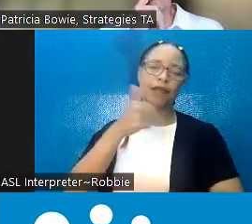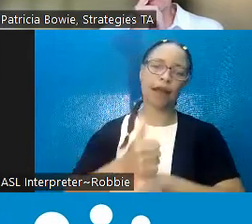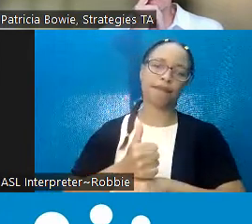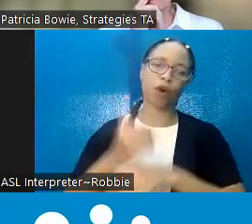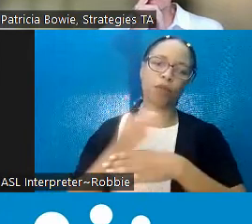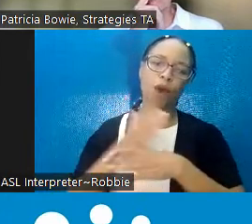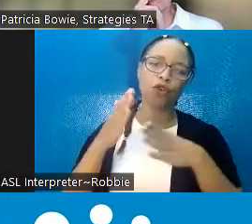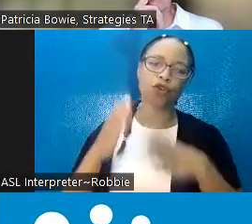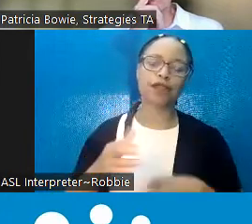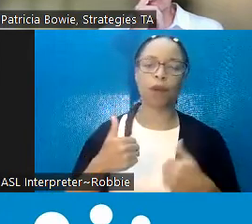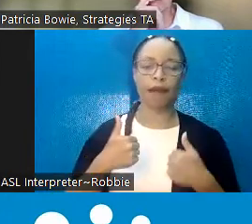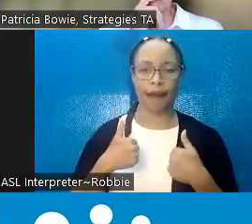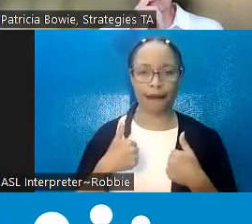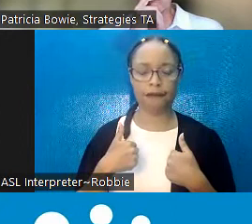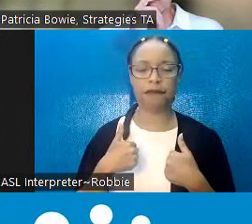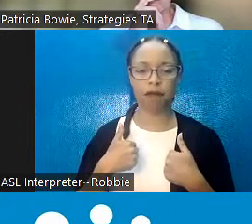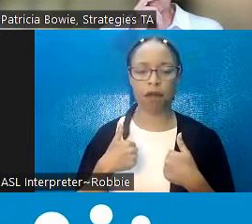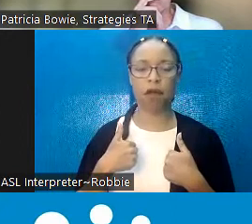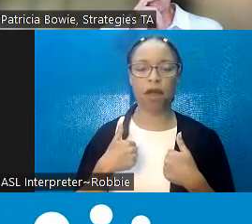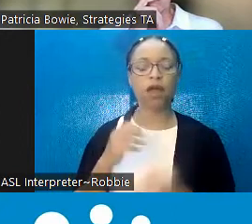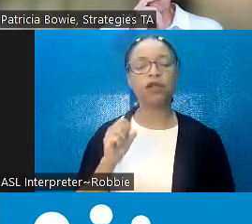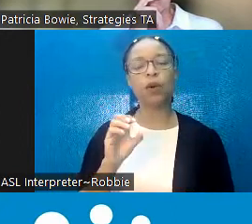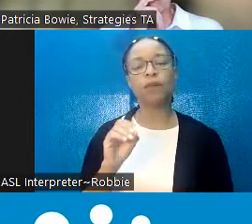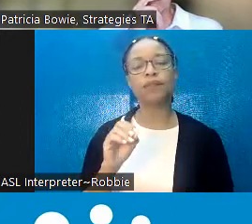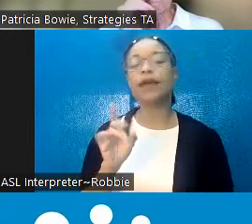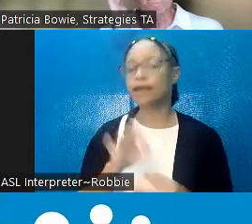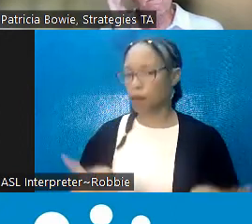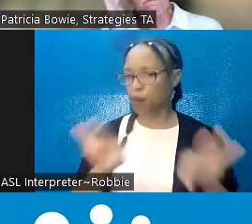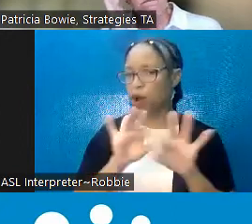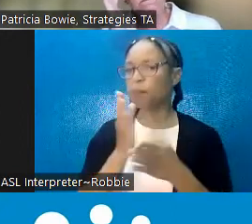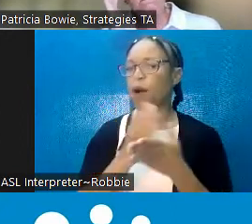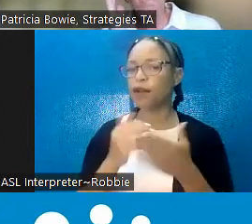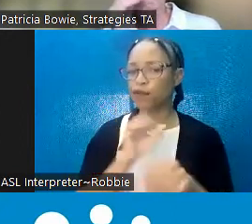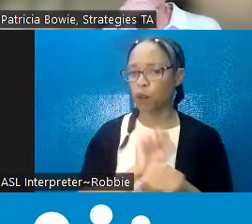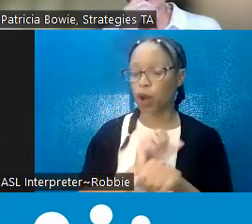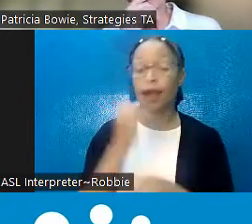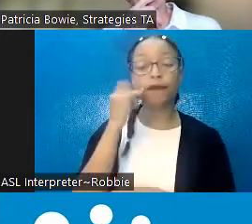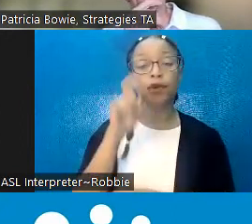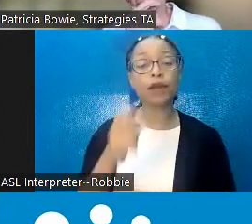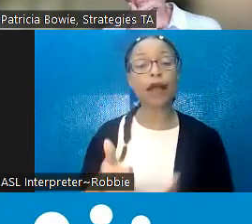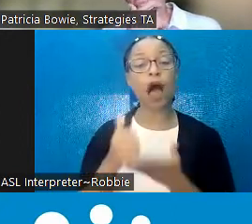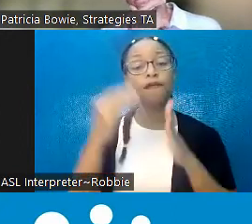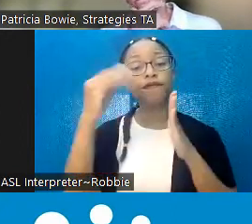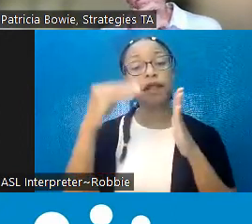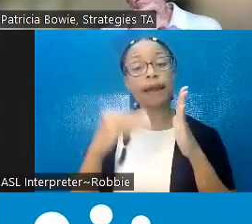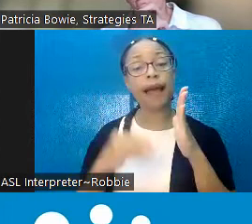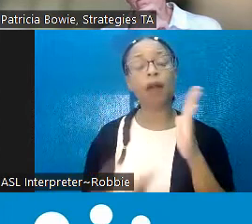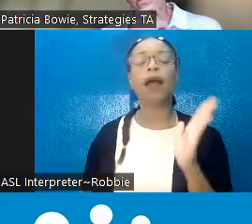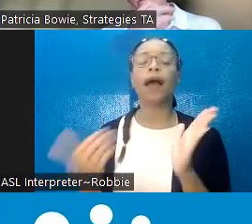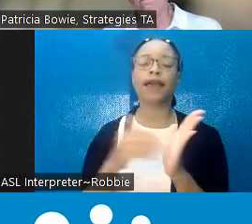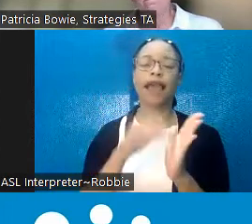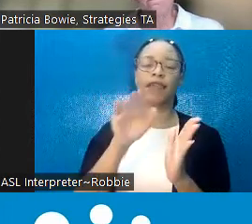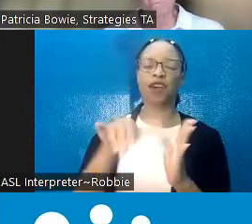have. So it is an important aspect of the work. And if you need help filling it out, again, there's that